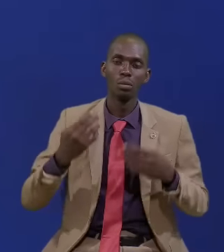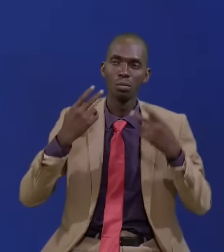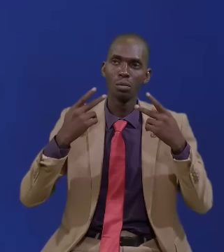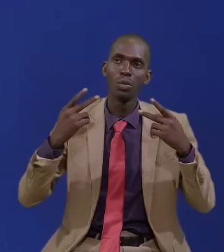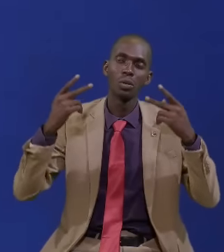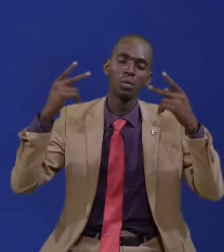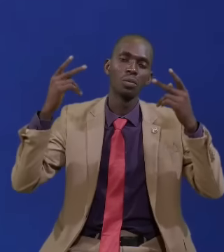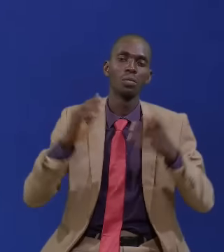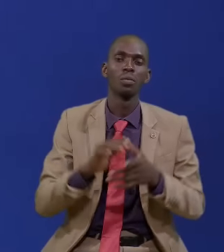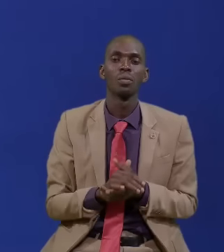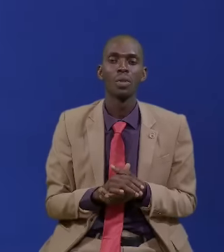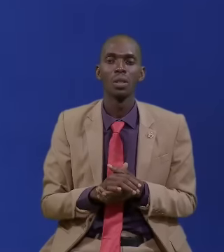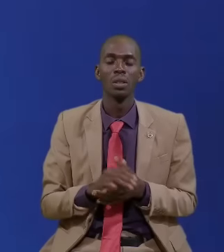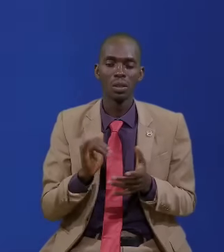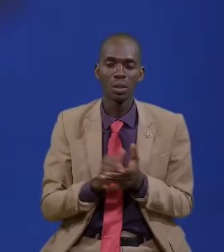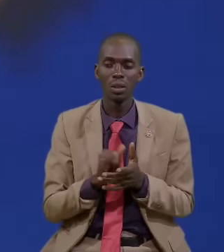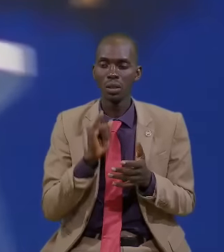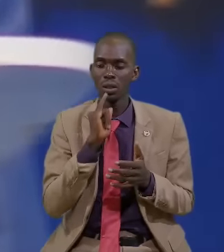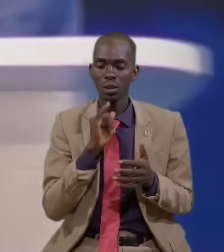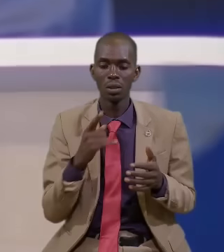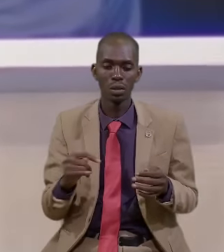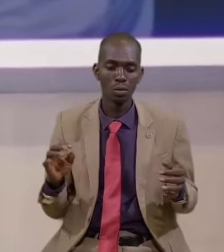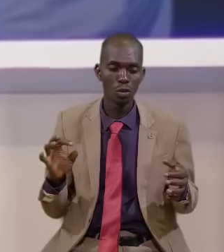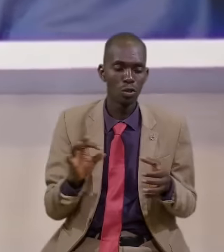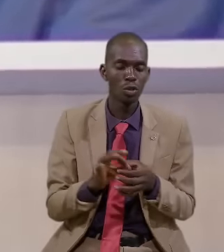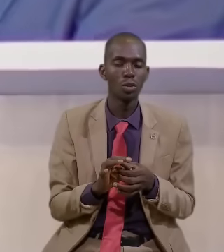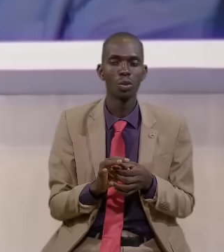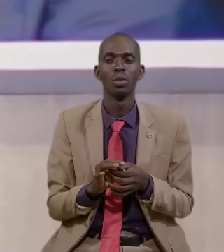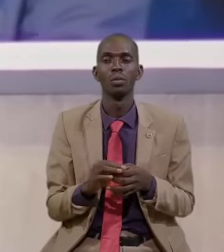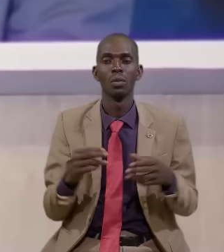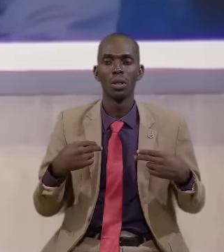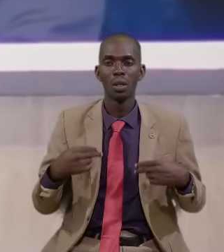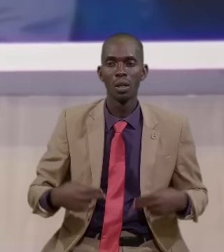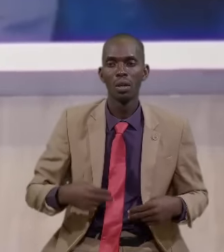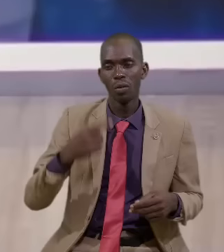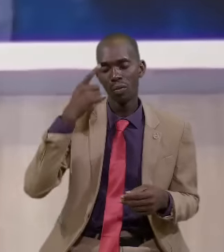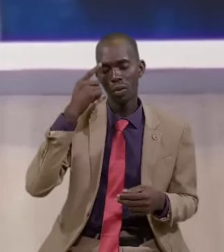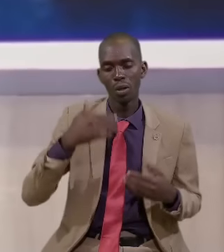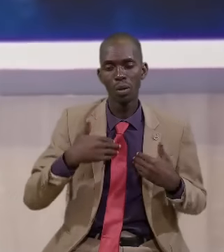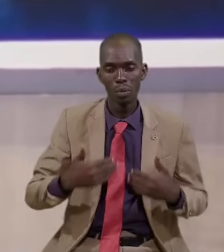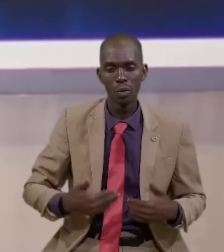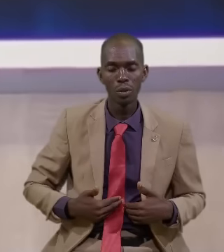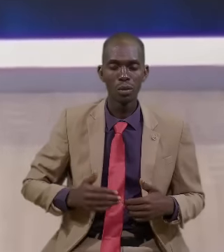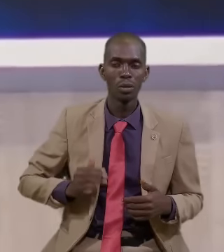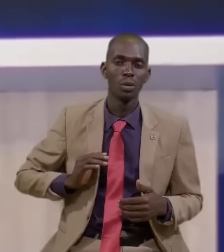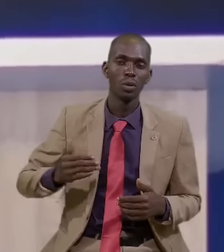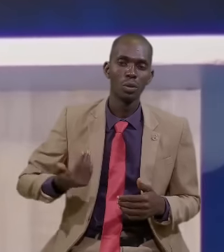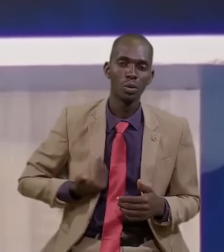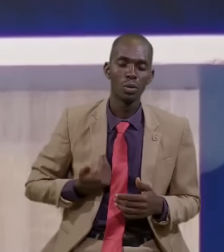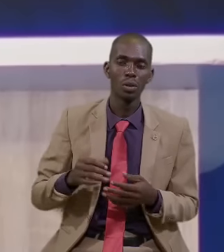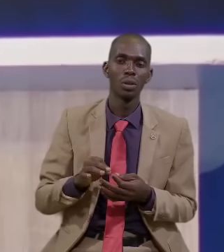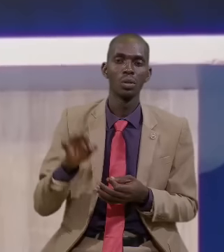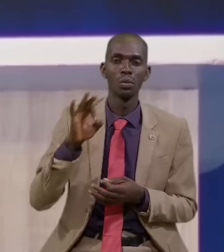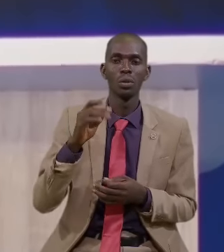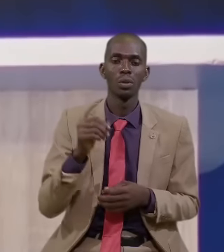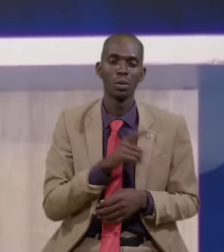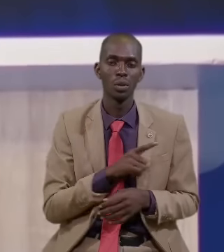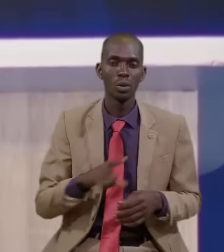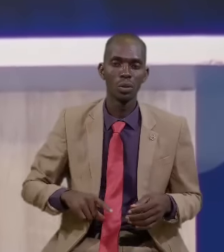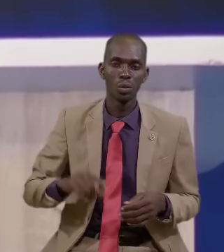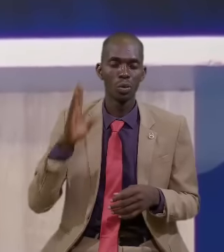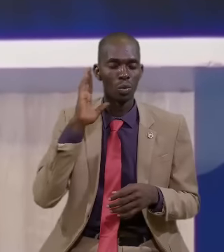That's the composite. For the body, for the soul, for the spirit. The Lord will make you, keep